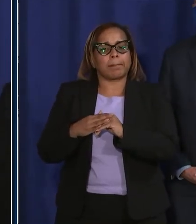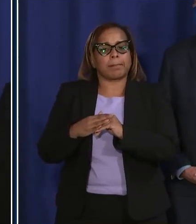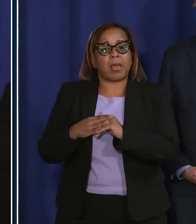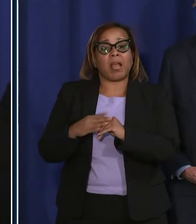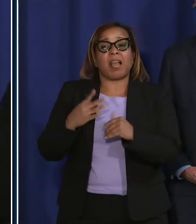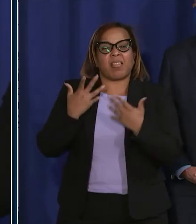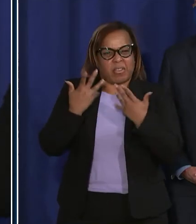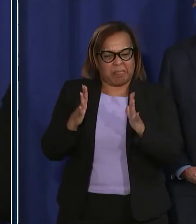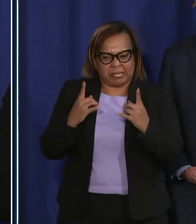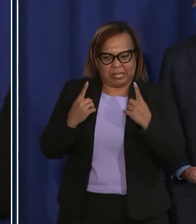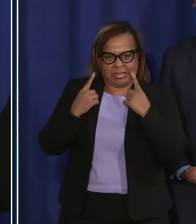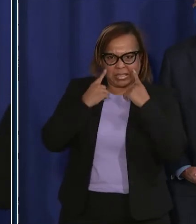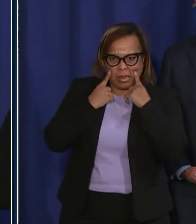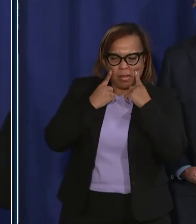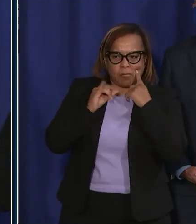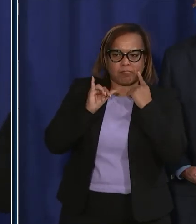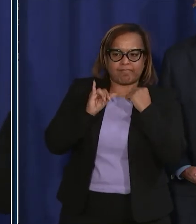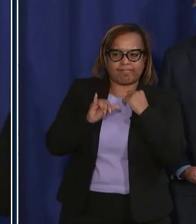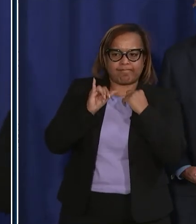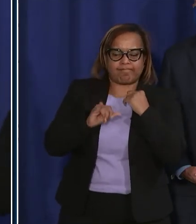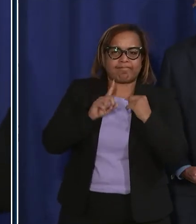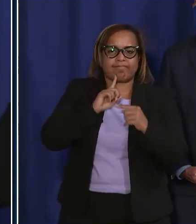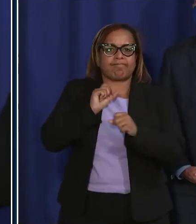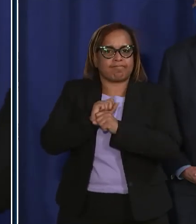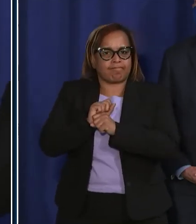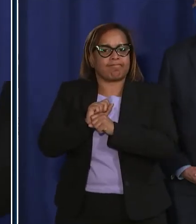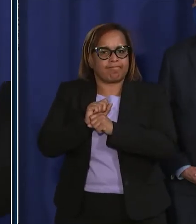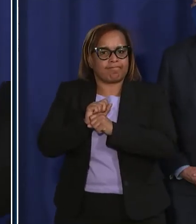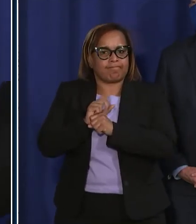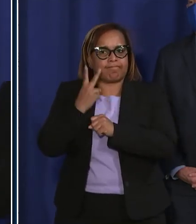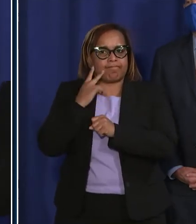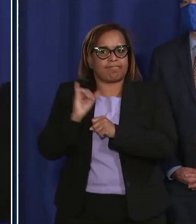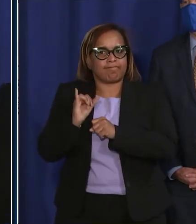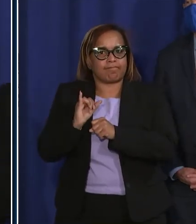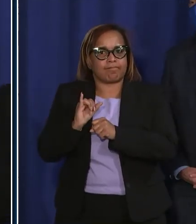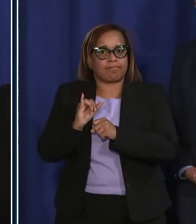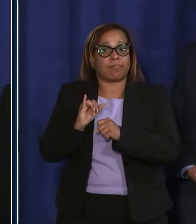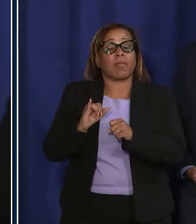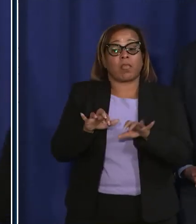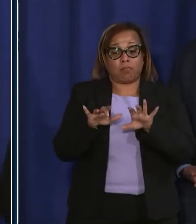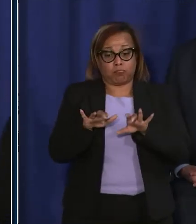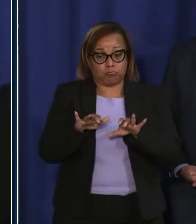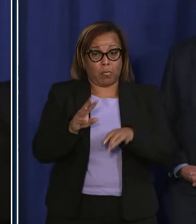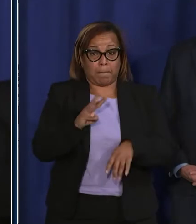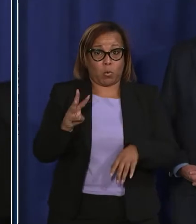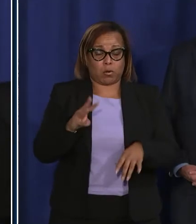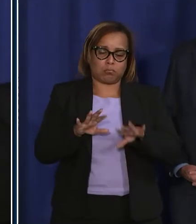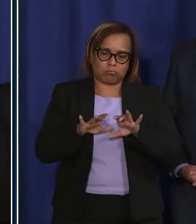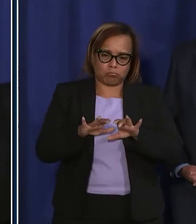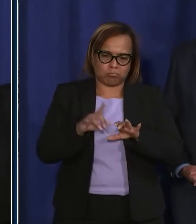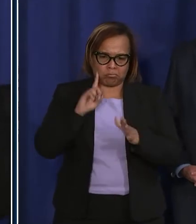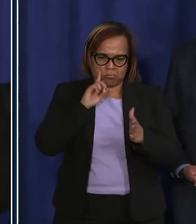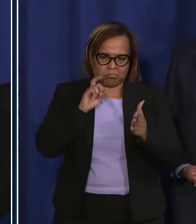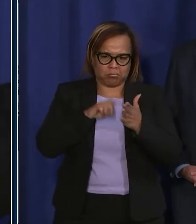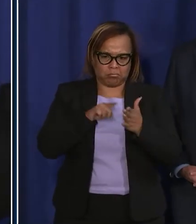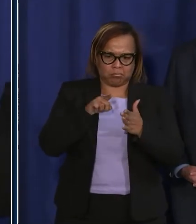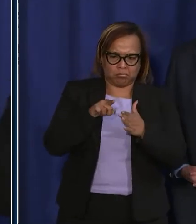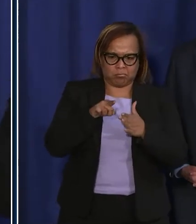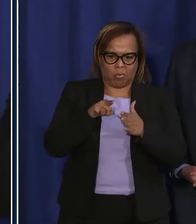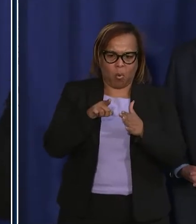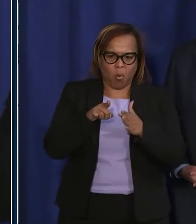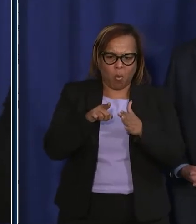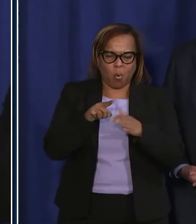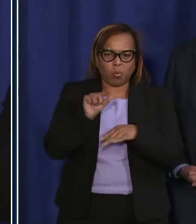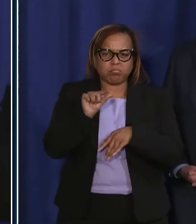their own eyes what it actually is. They're going to the portal, they're seeing the very minimal amount